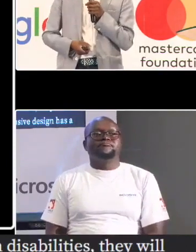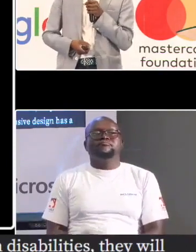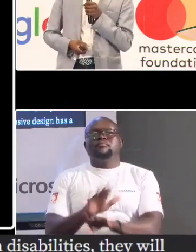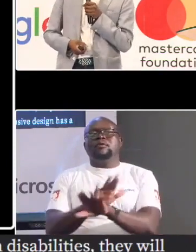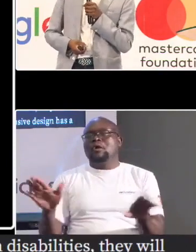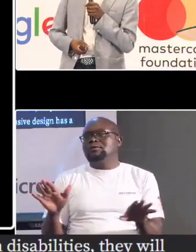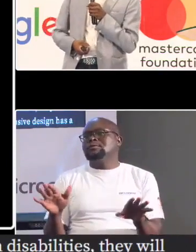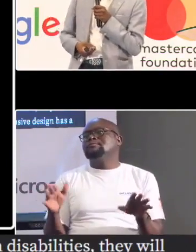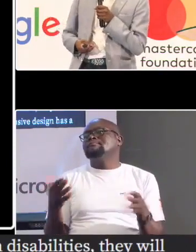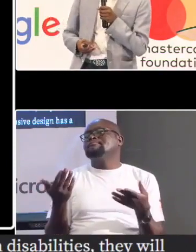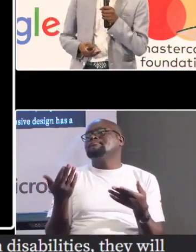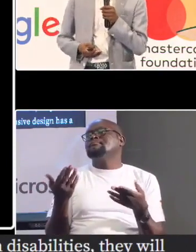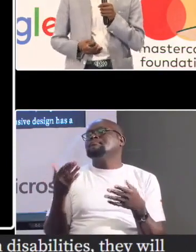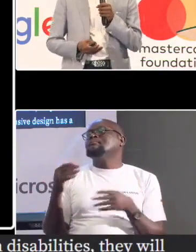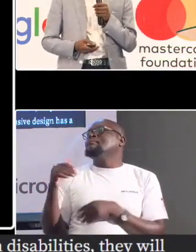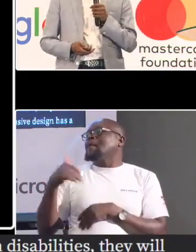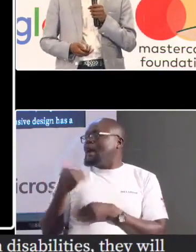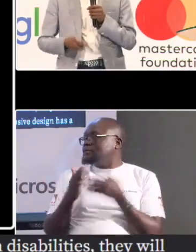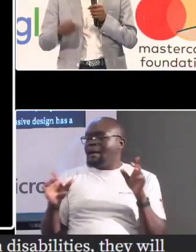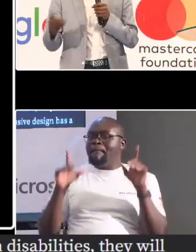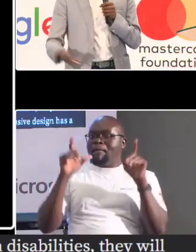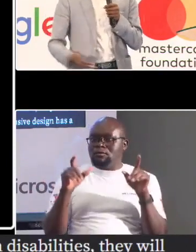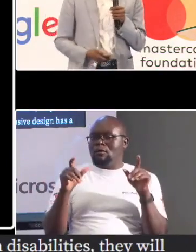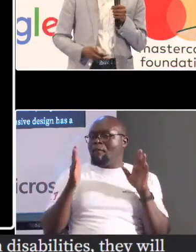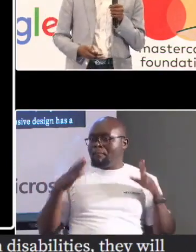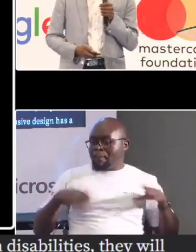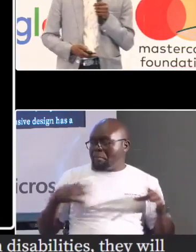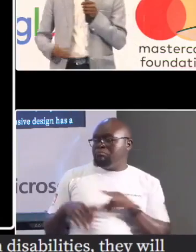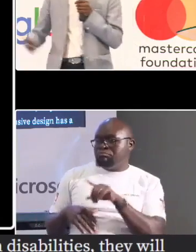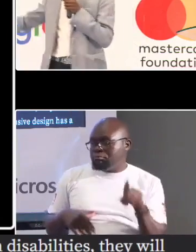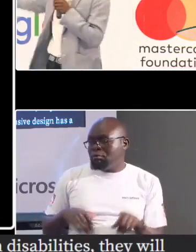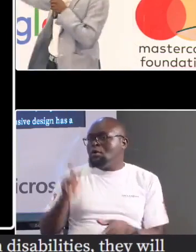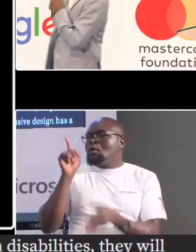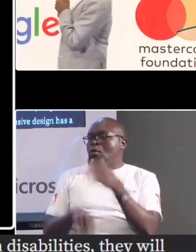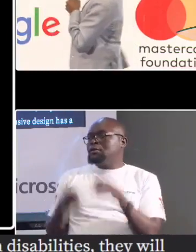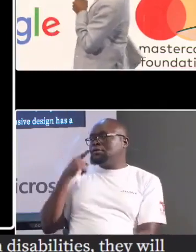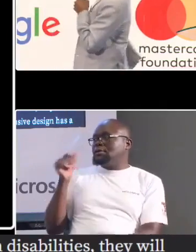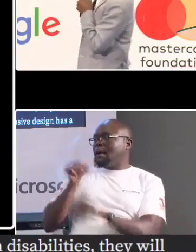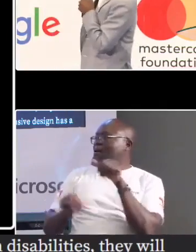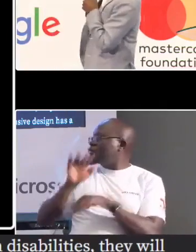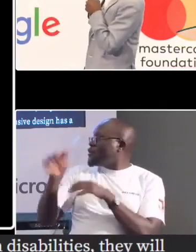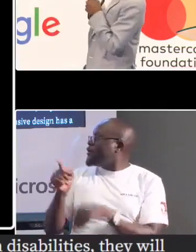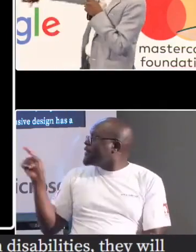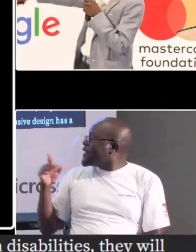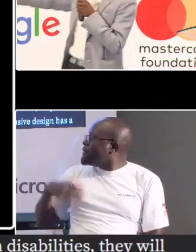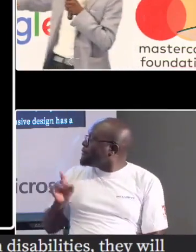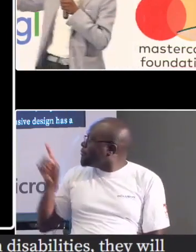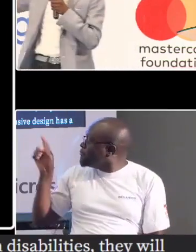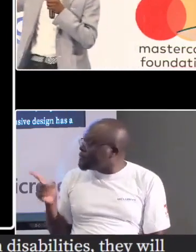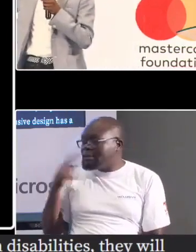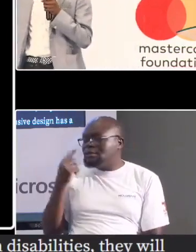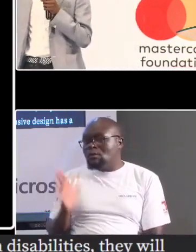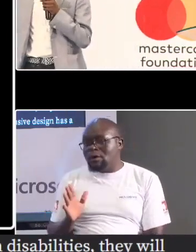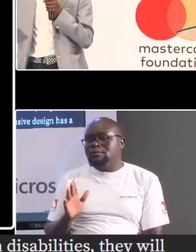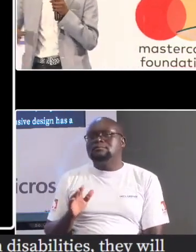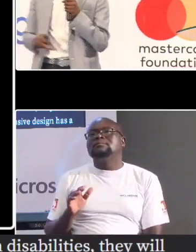Not fake people. And on screen are some screenshots of personas. And what do you notice about all these personas? They're